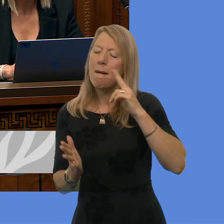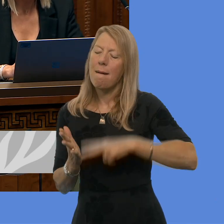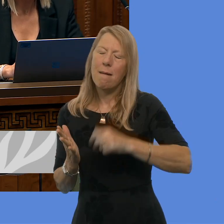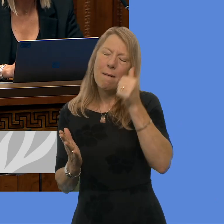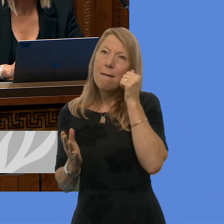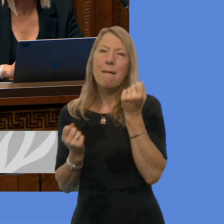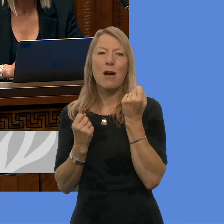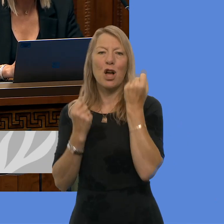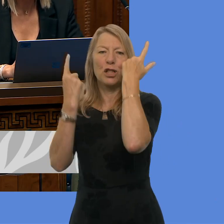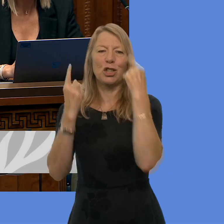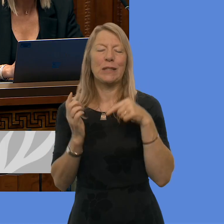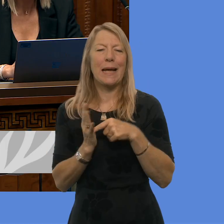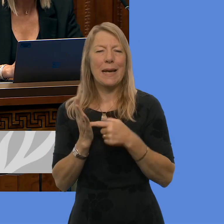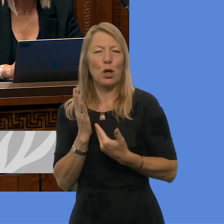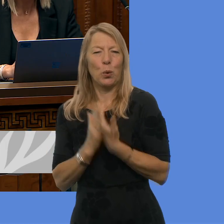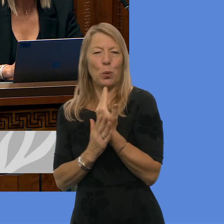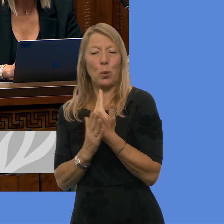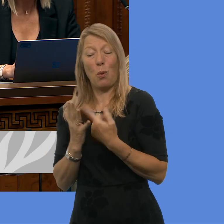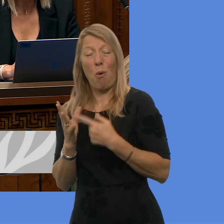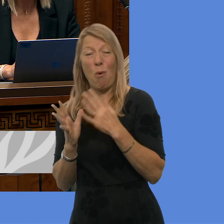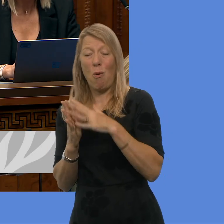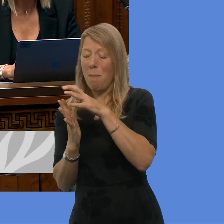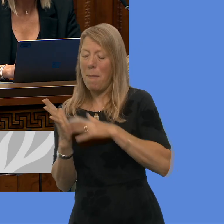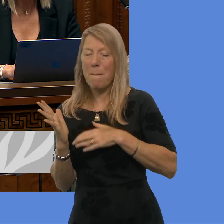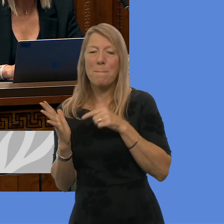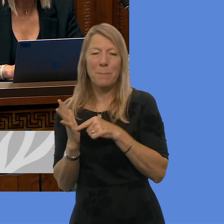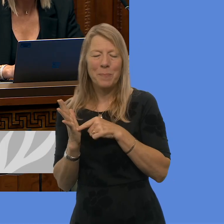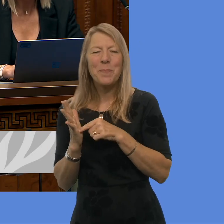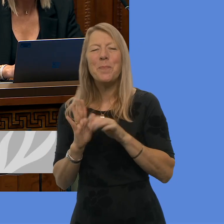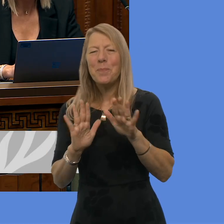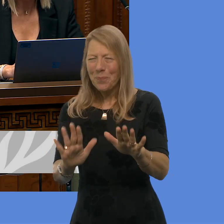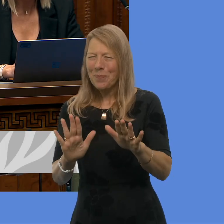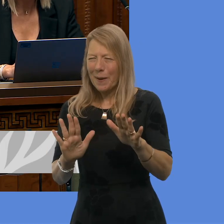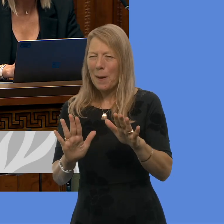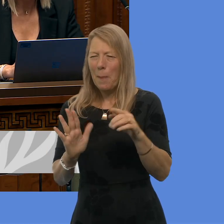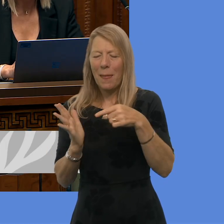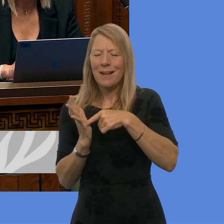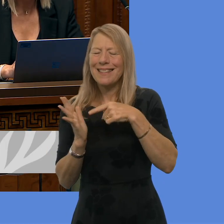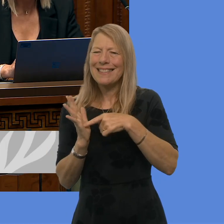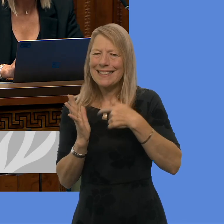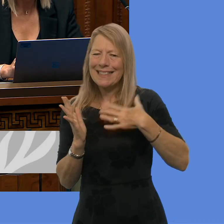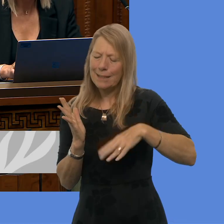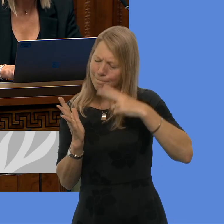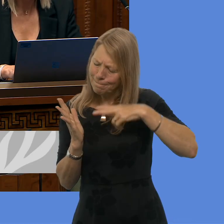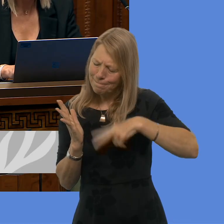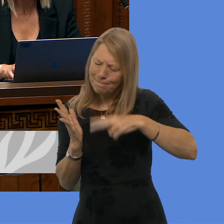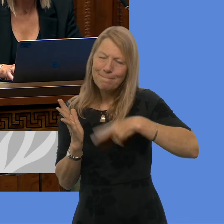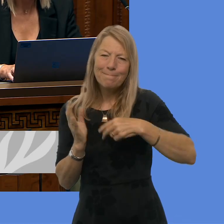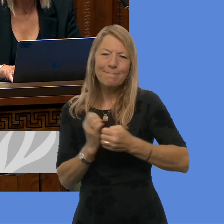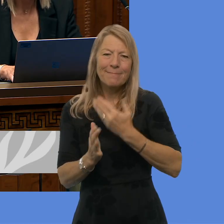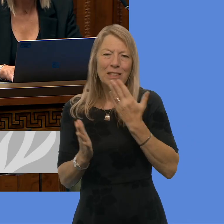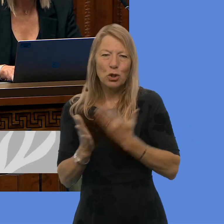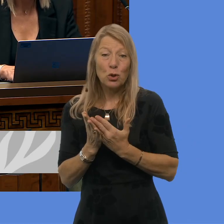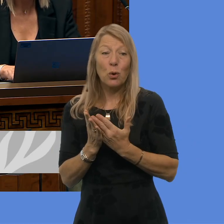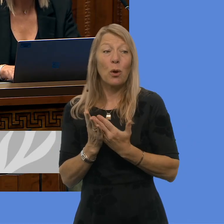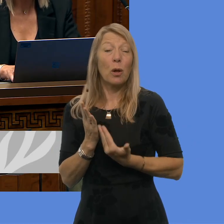of what the legislative text sets out in terms of the bodies themselves. So I think we'll have to keep that one under review in terms of making sure that we are fit for